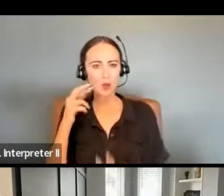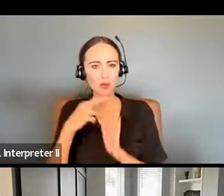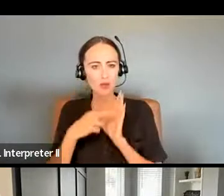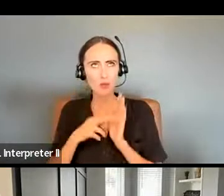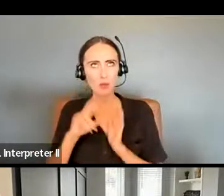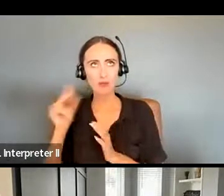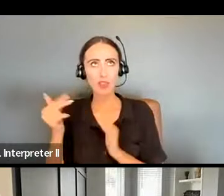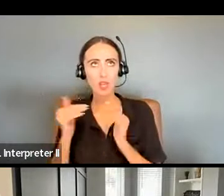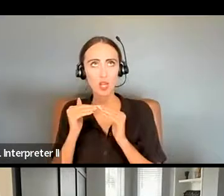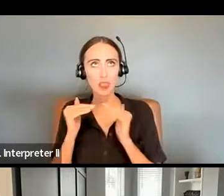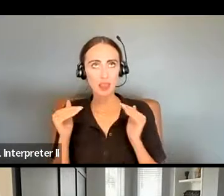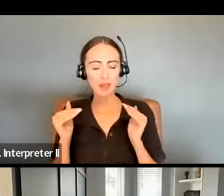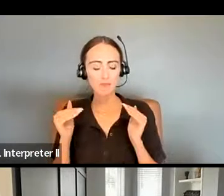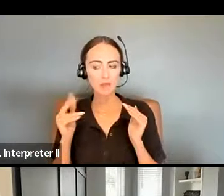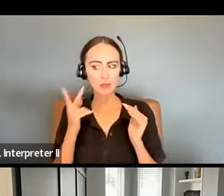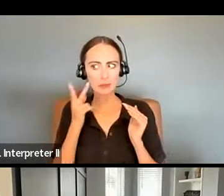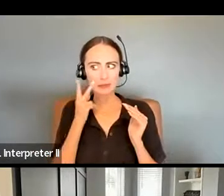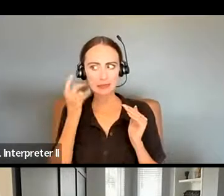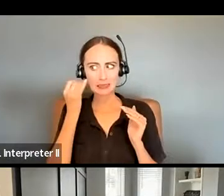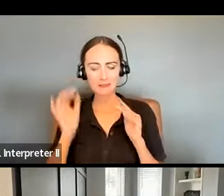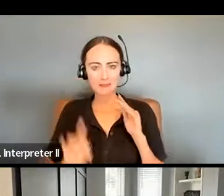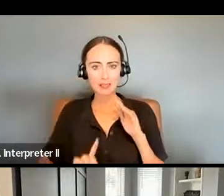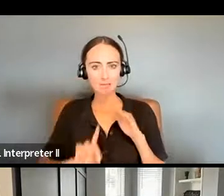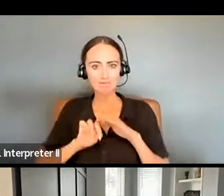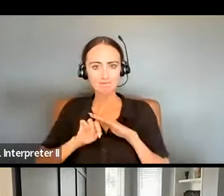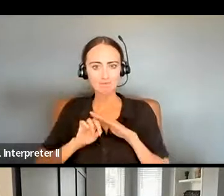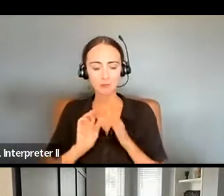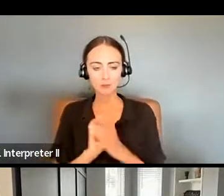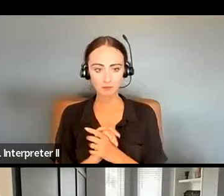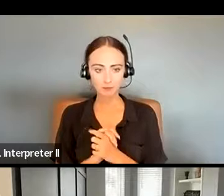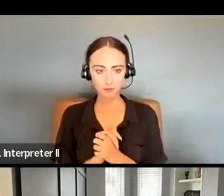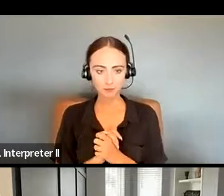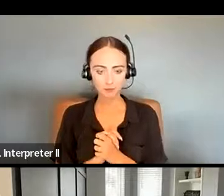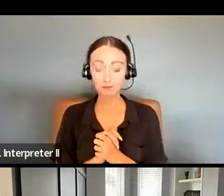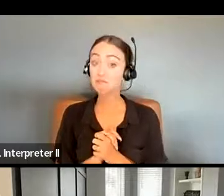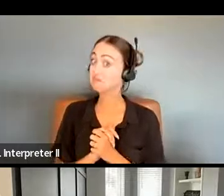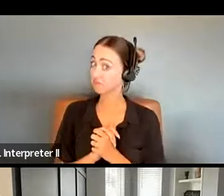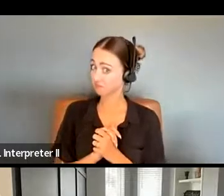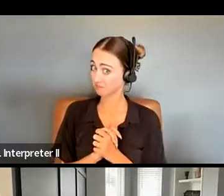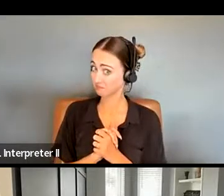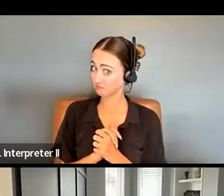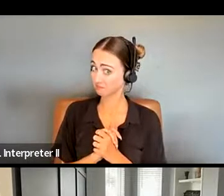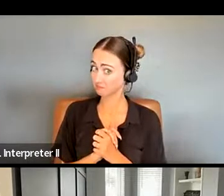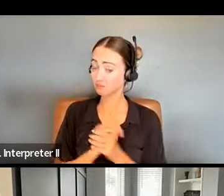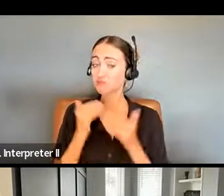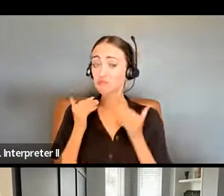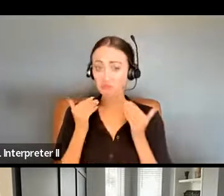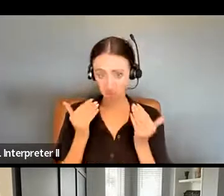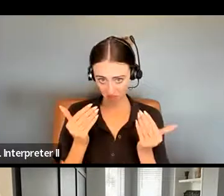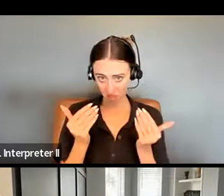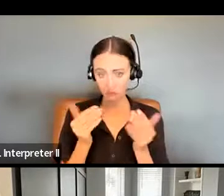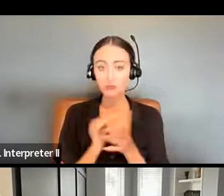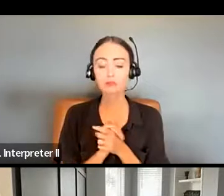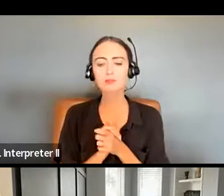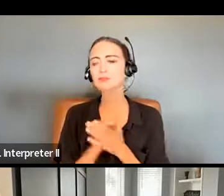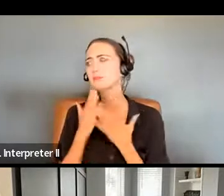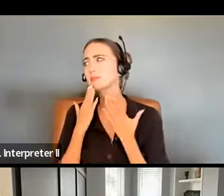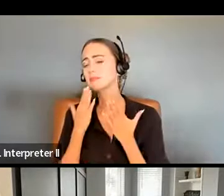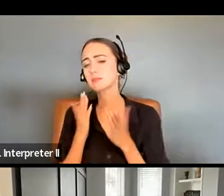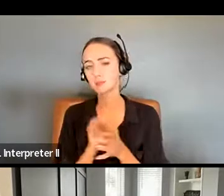level, and we'll see if that comes into play. Okay. It would be in order now. Okay, good. Thank